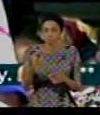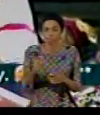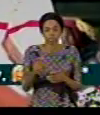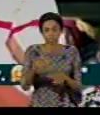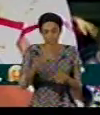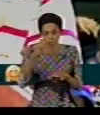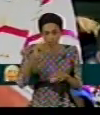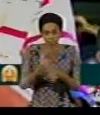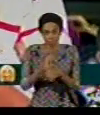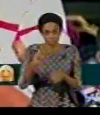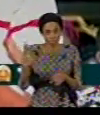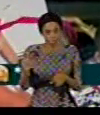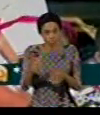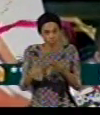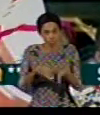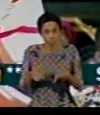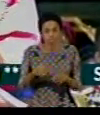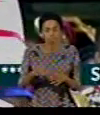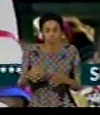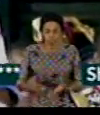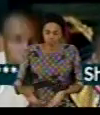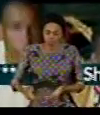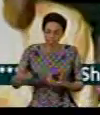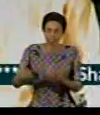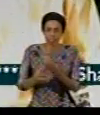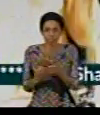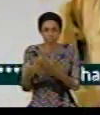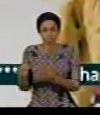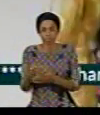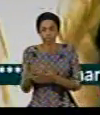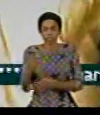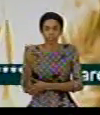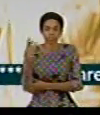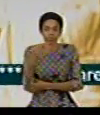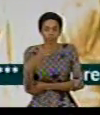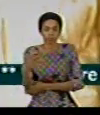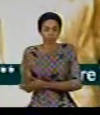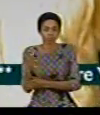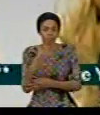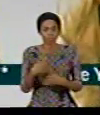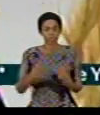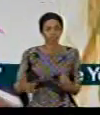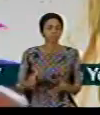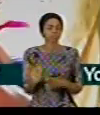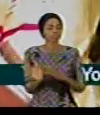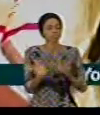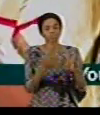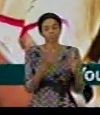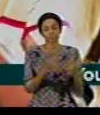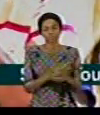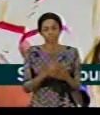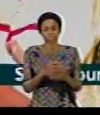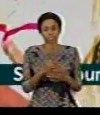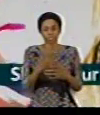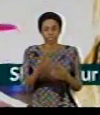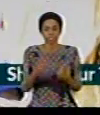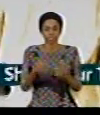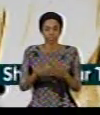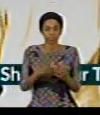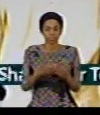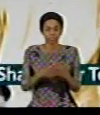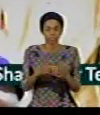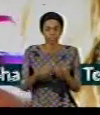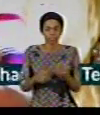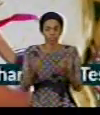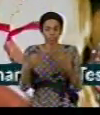So when I took all the medication they gave me, then I left it there. I begin to come to this